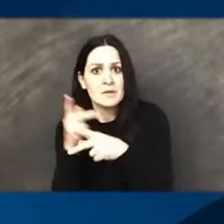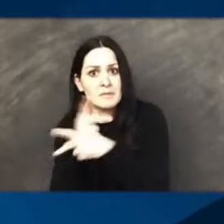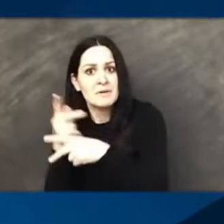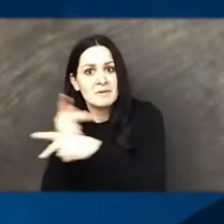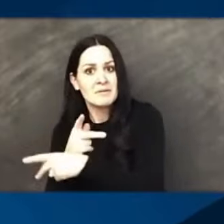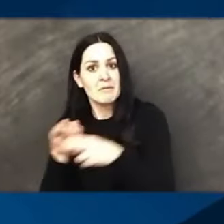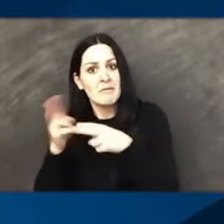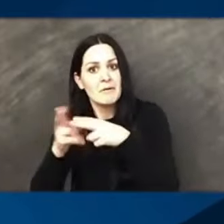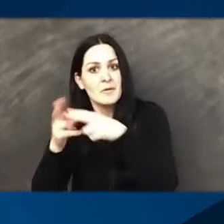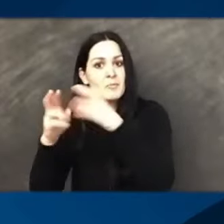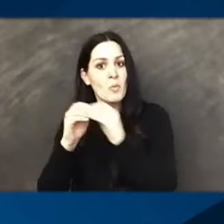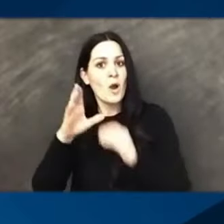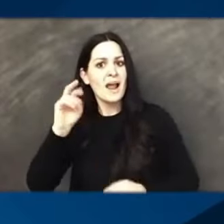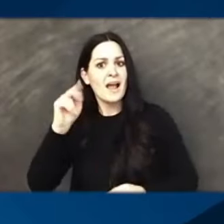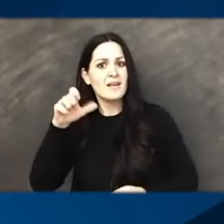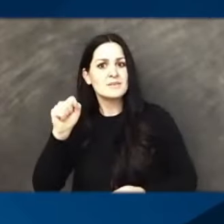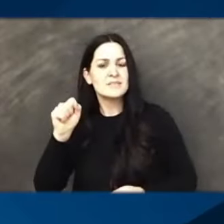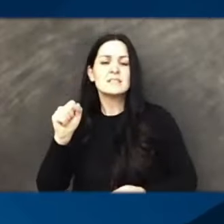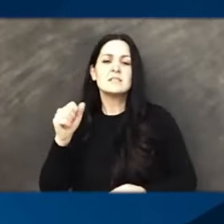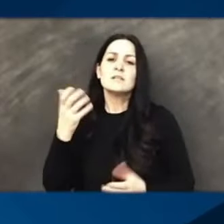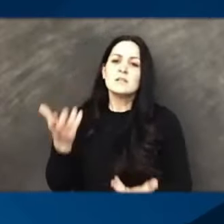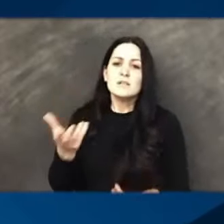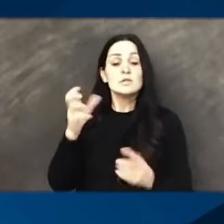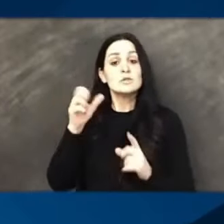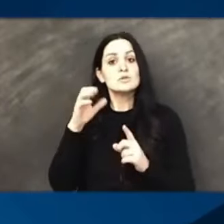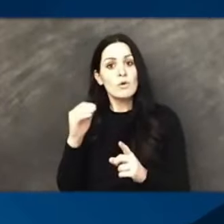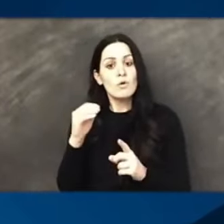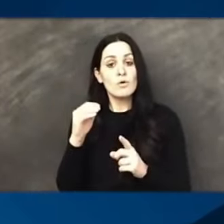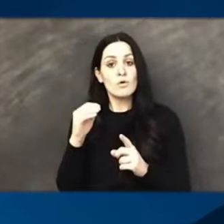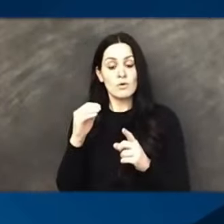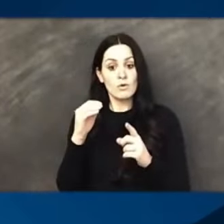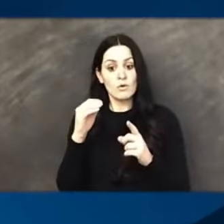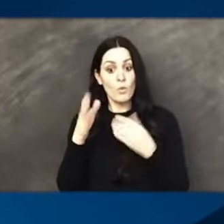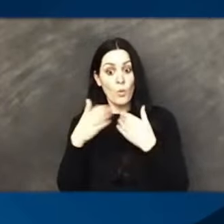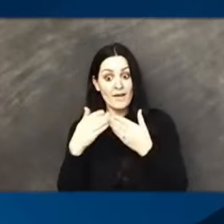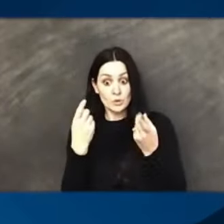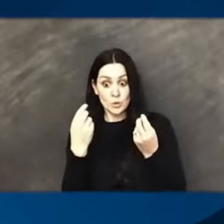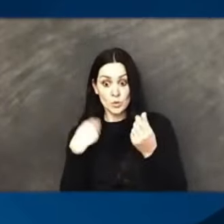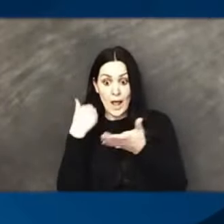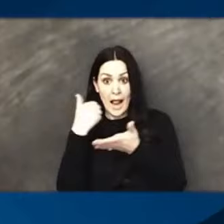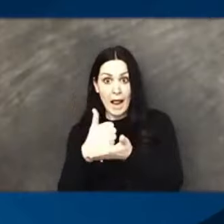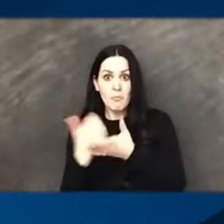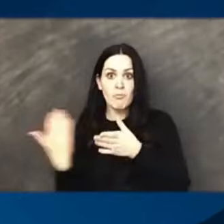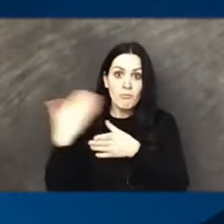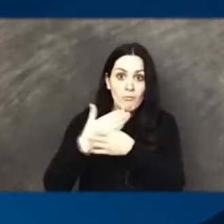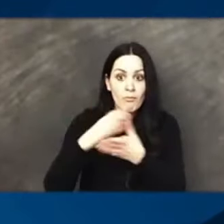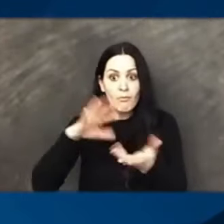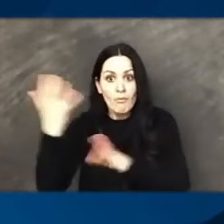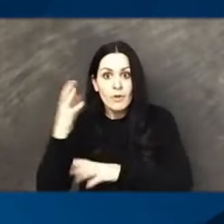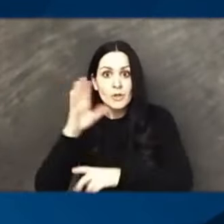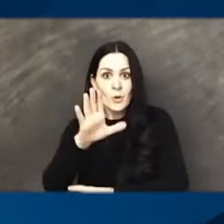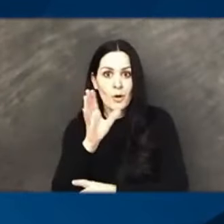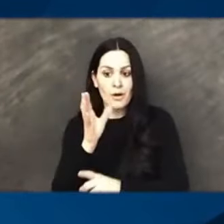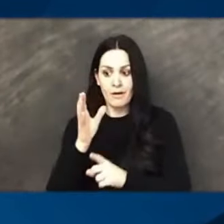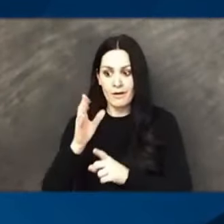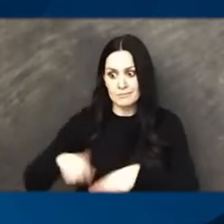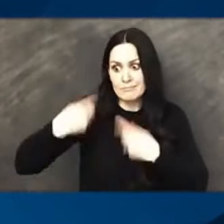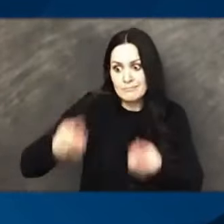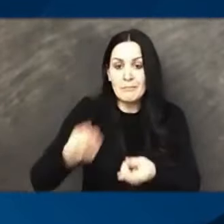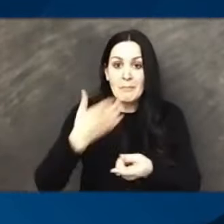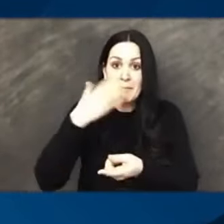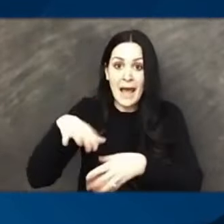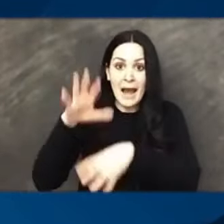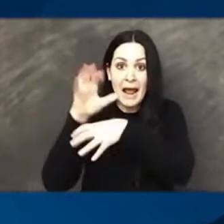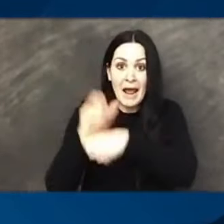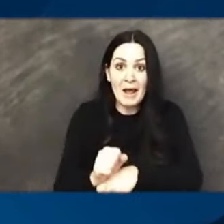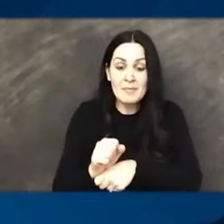that disrupts one's bad eating plan is a good start, but also to find an eating plan that you can persist with